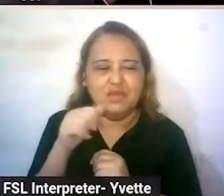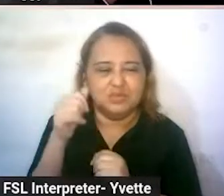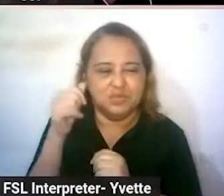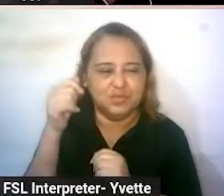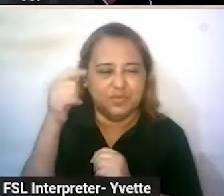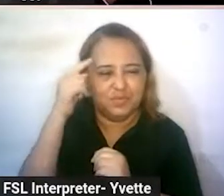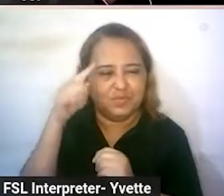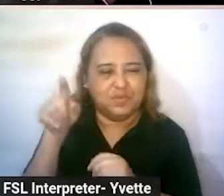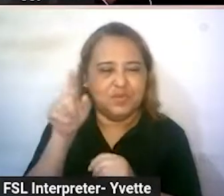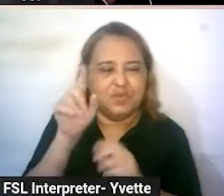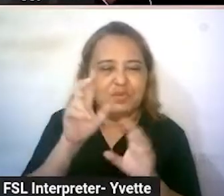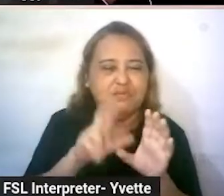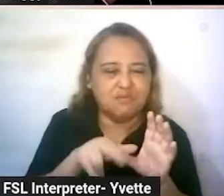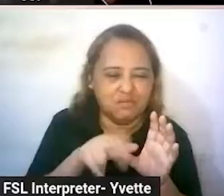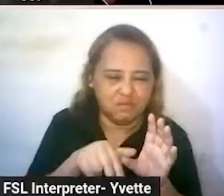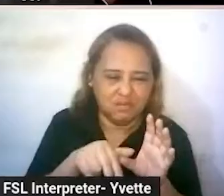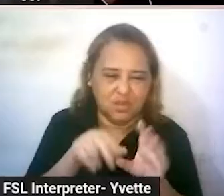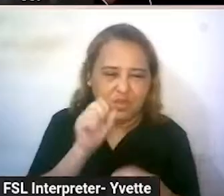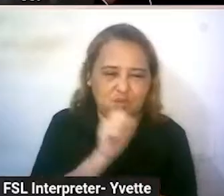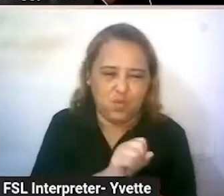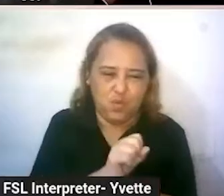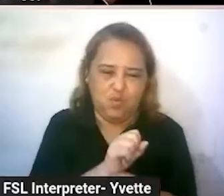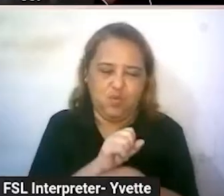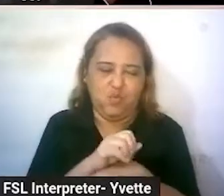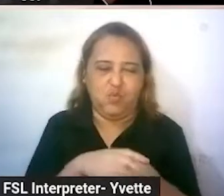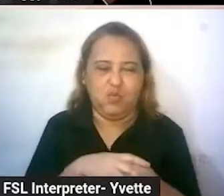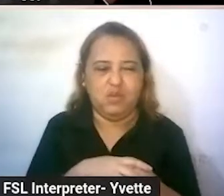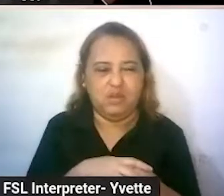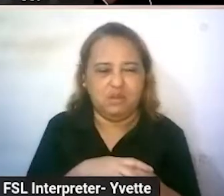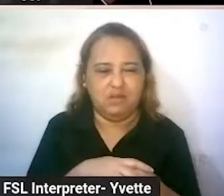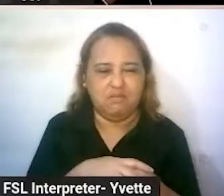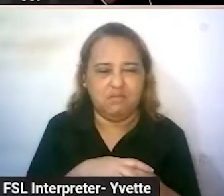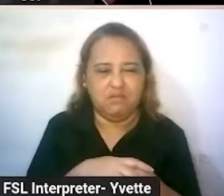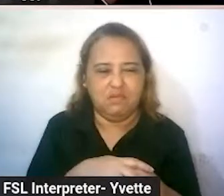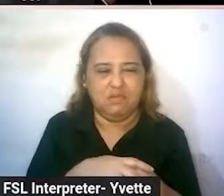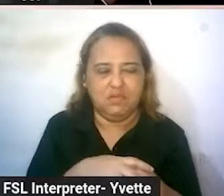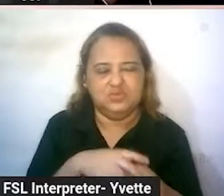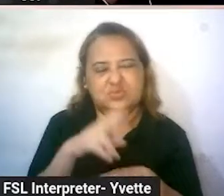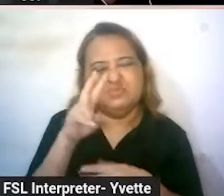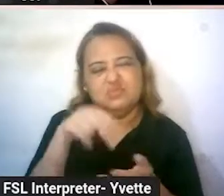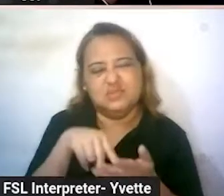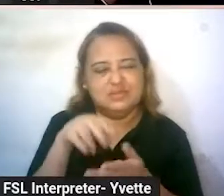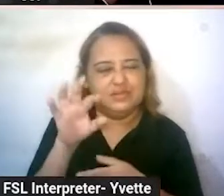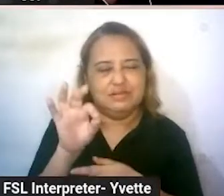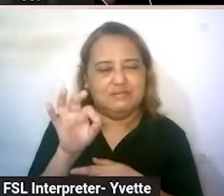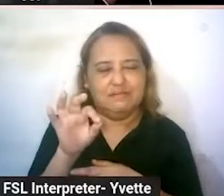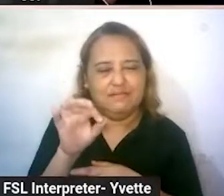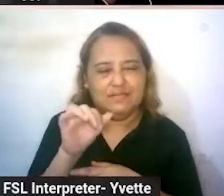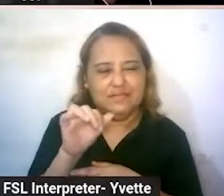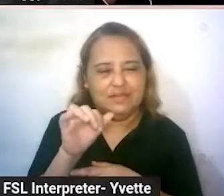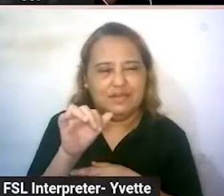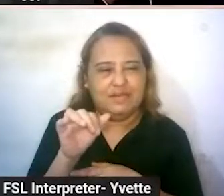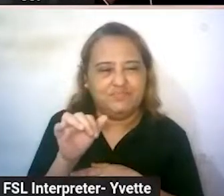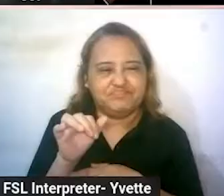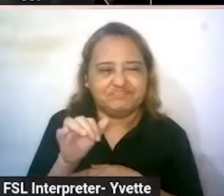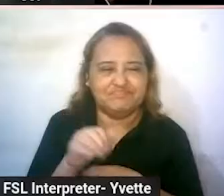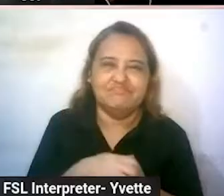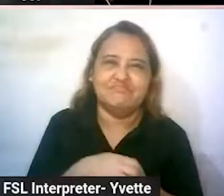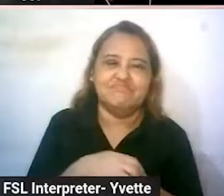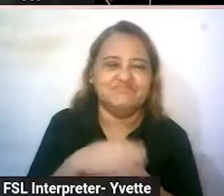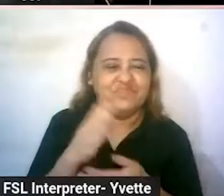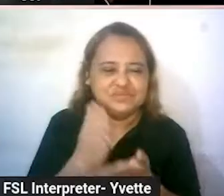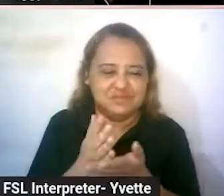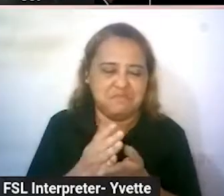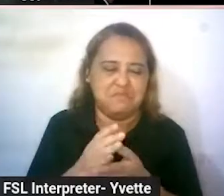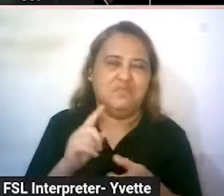na madali daw yung dormitory, etc. So, hindi ako natuloy noong 2009. Come 2010, naghanap ulit ako.